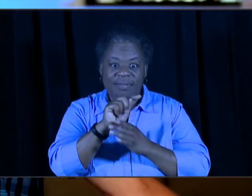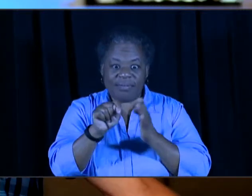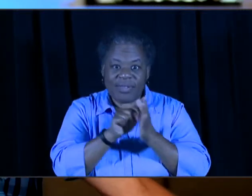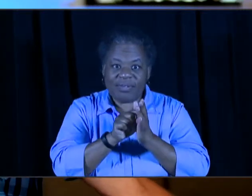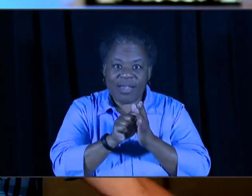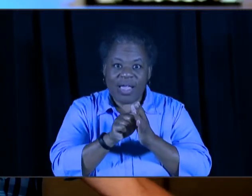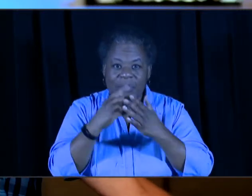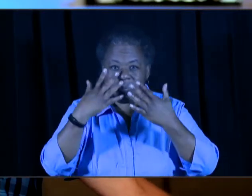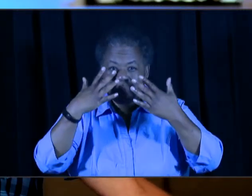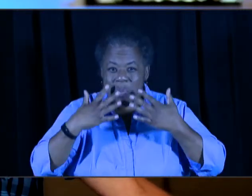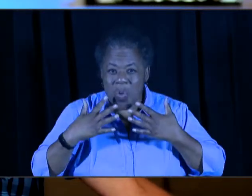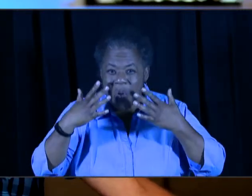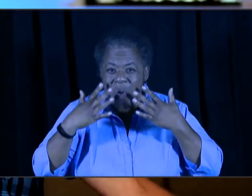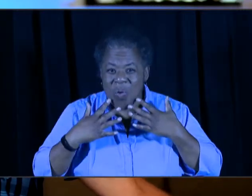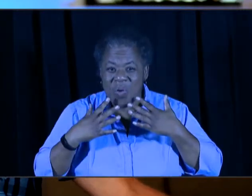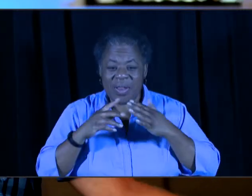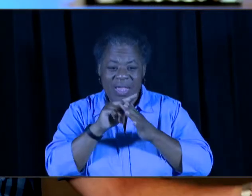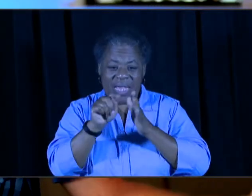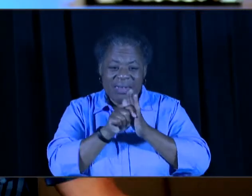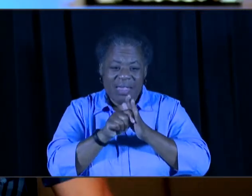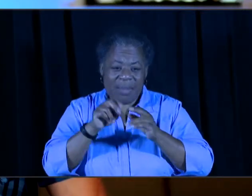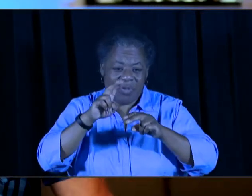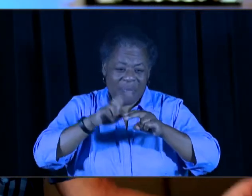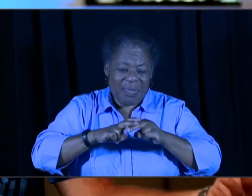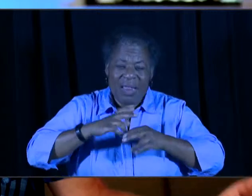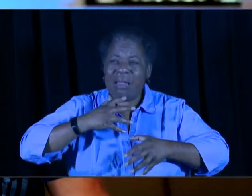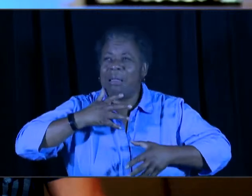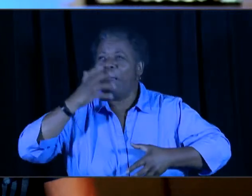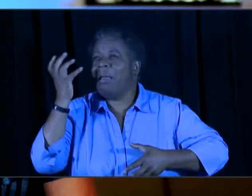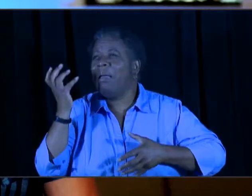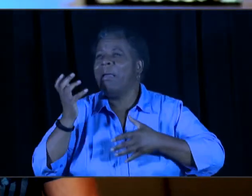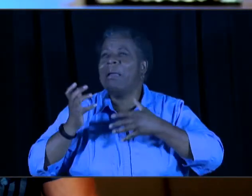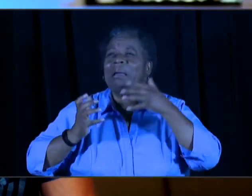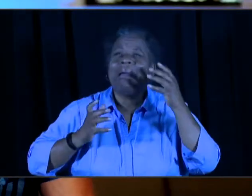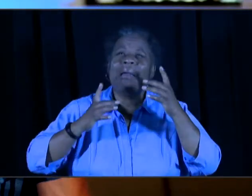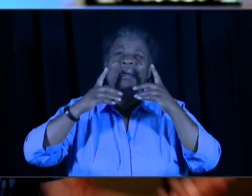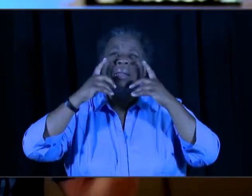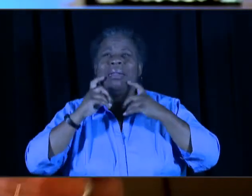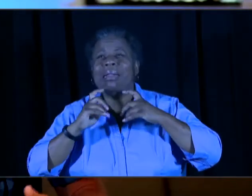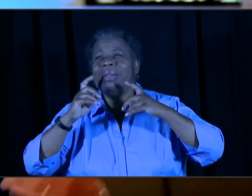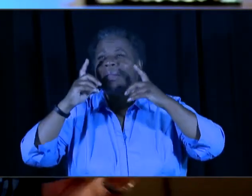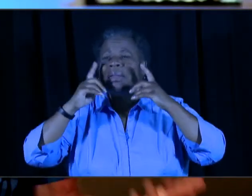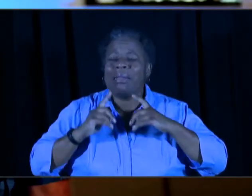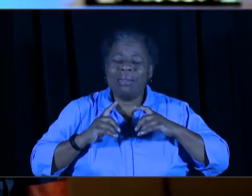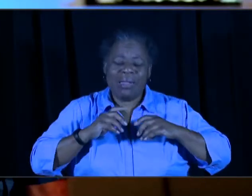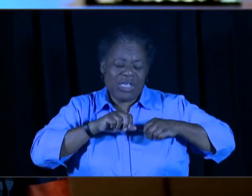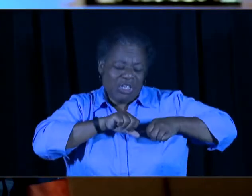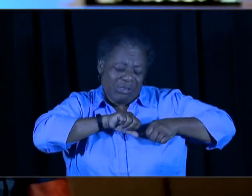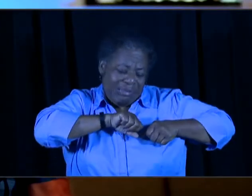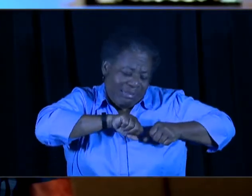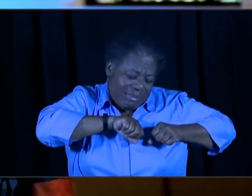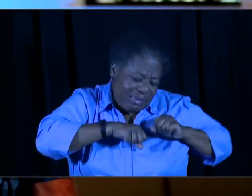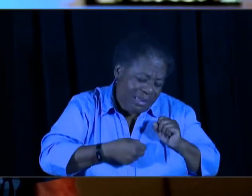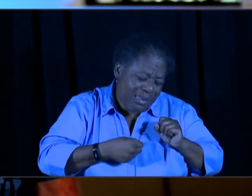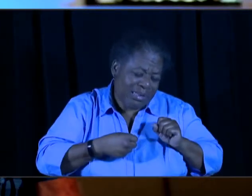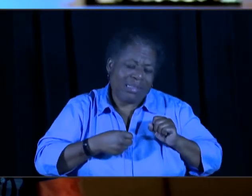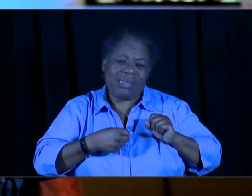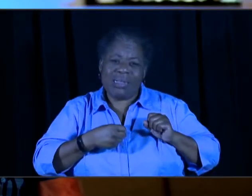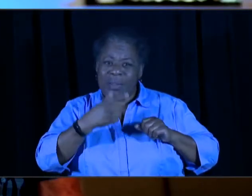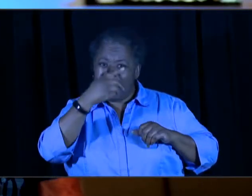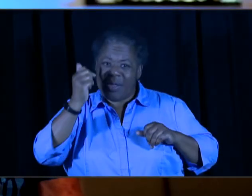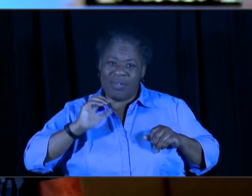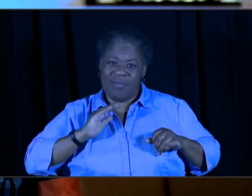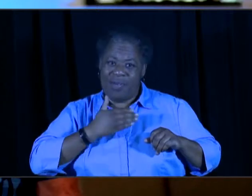in sackcloth and ashes, a time to weep and grieve over our sin and the world's sin.